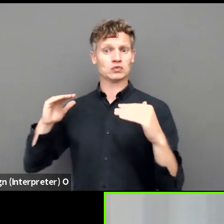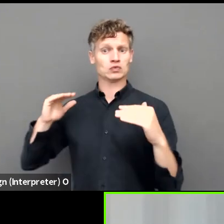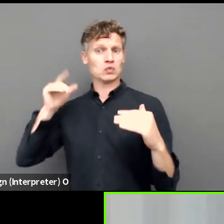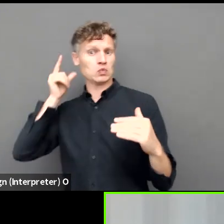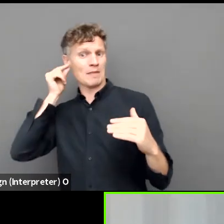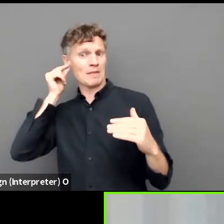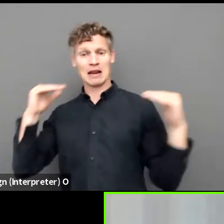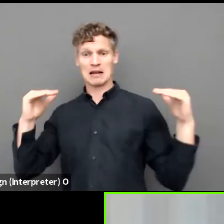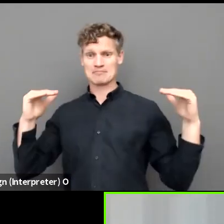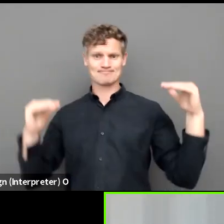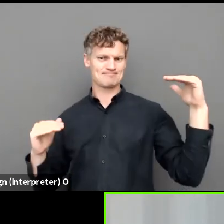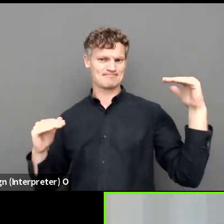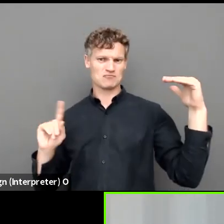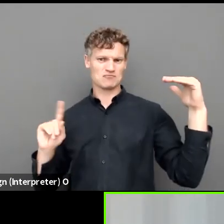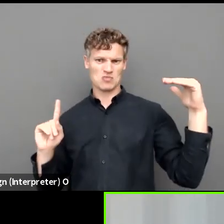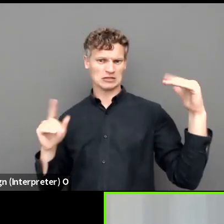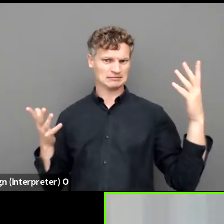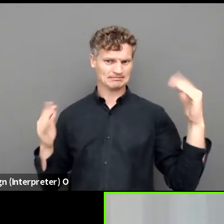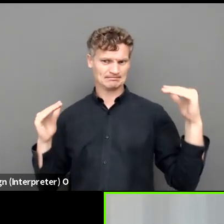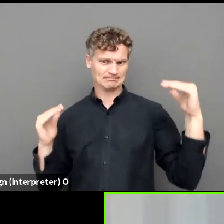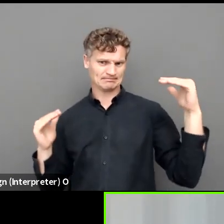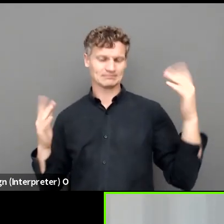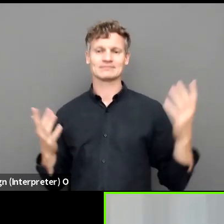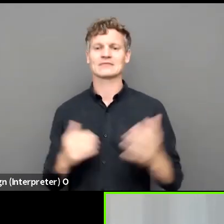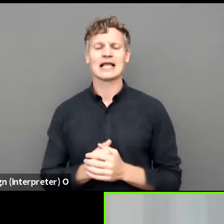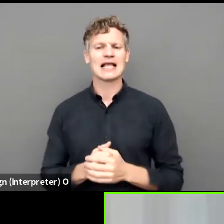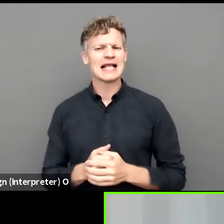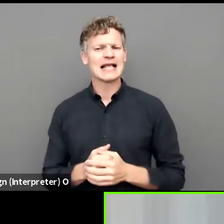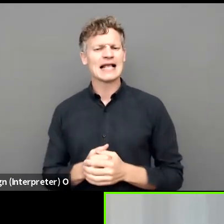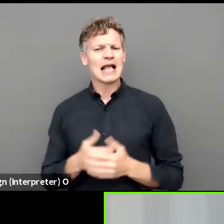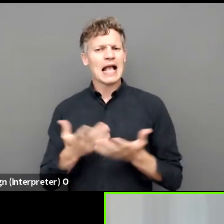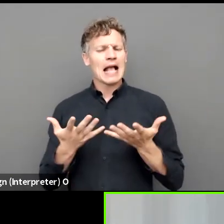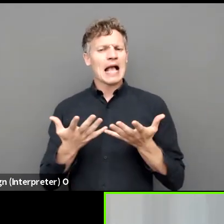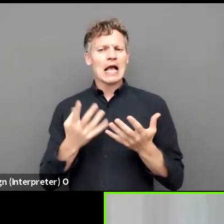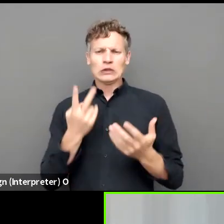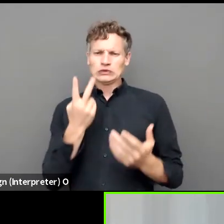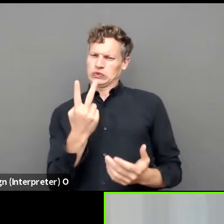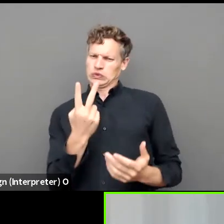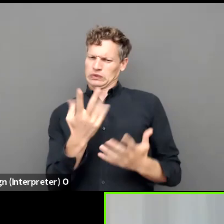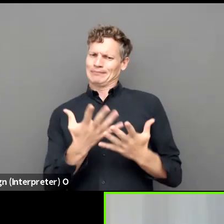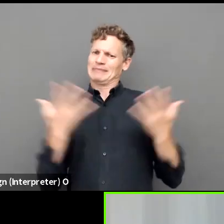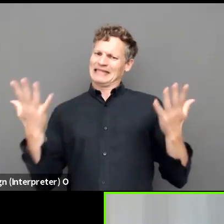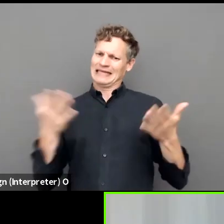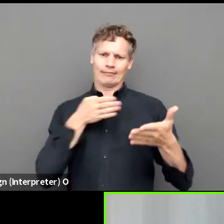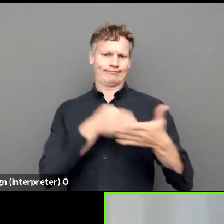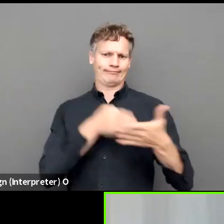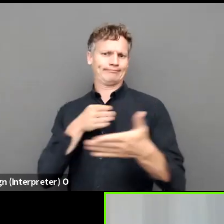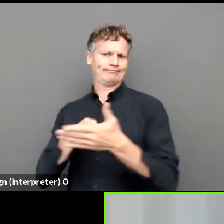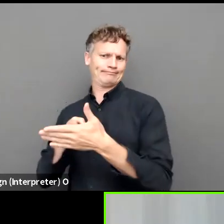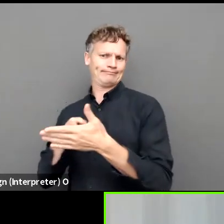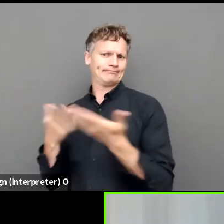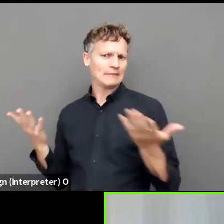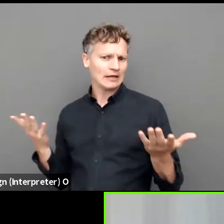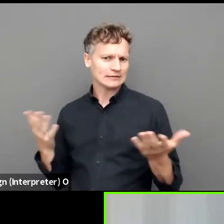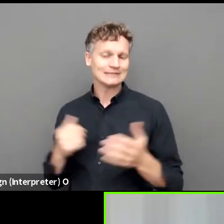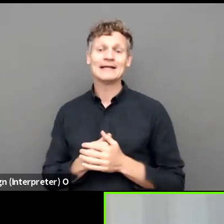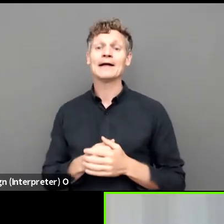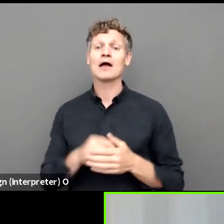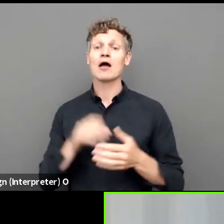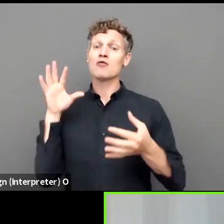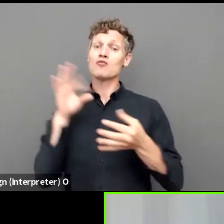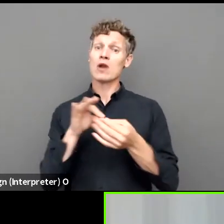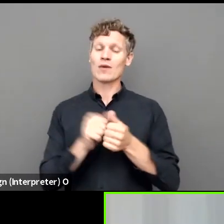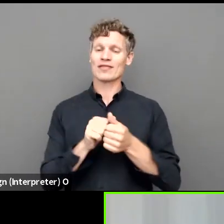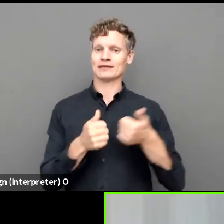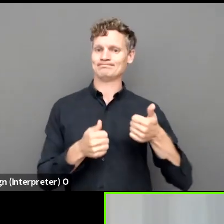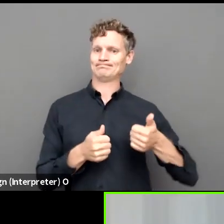that. So then two big culprits stand out. One is gender differences in seniority. And the second